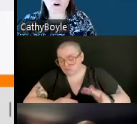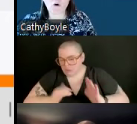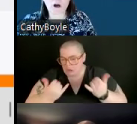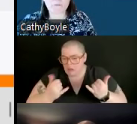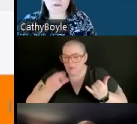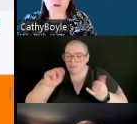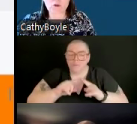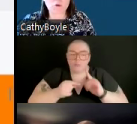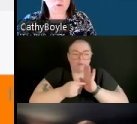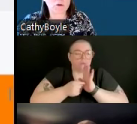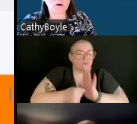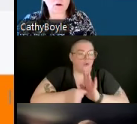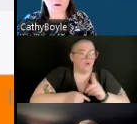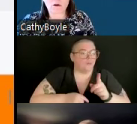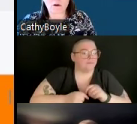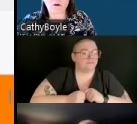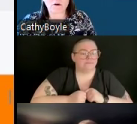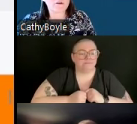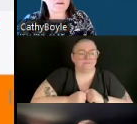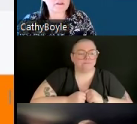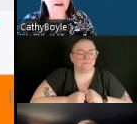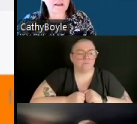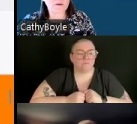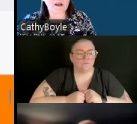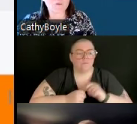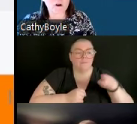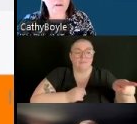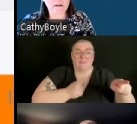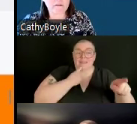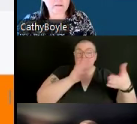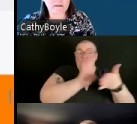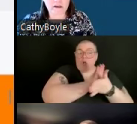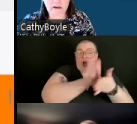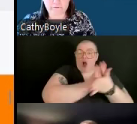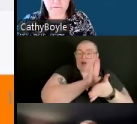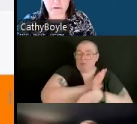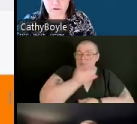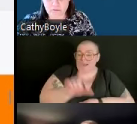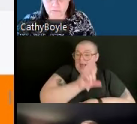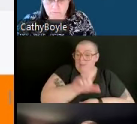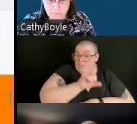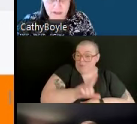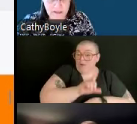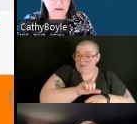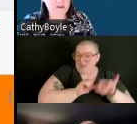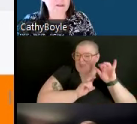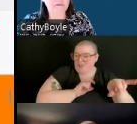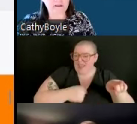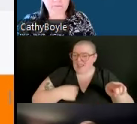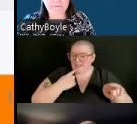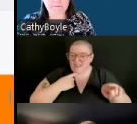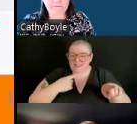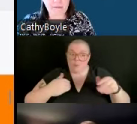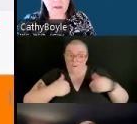going to go up to the document library that I've referred to many times this